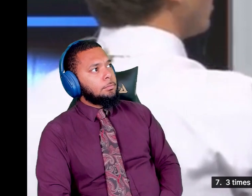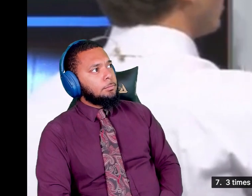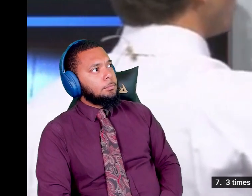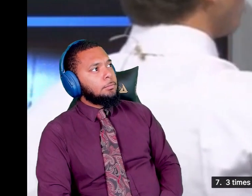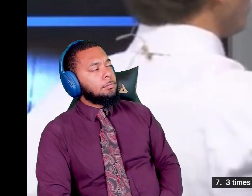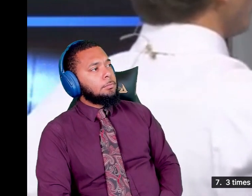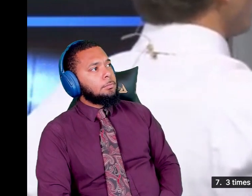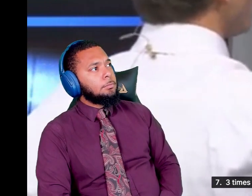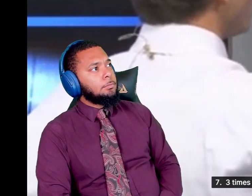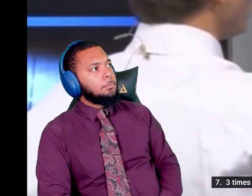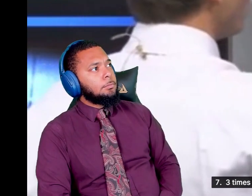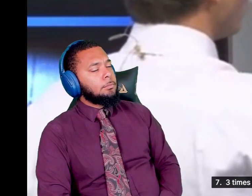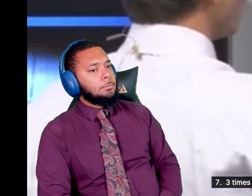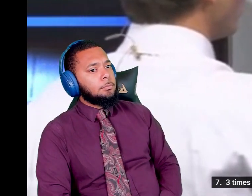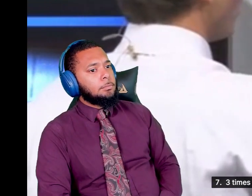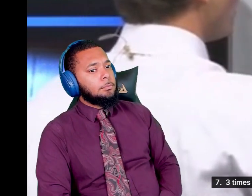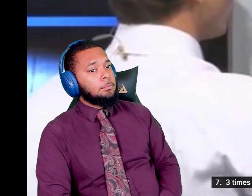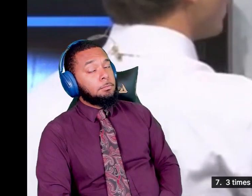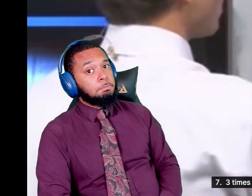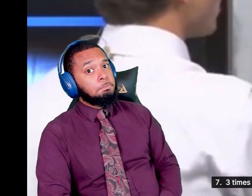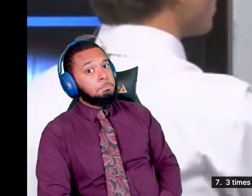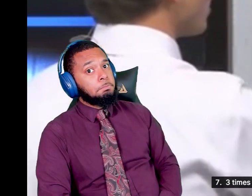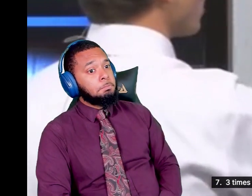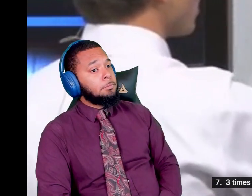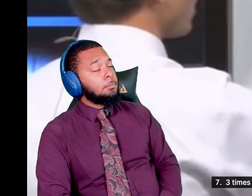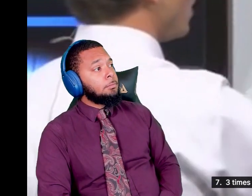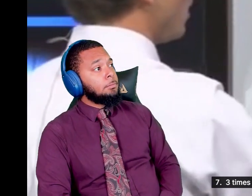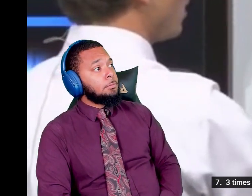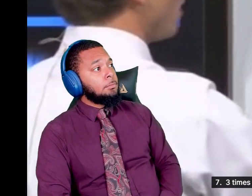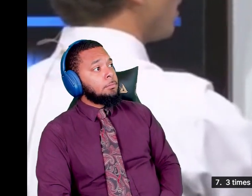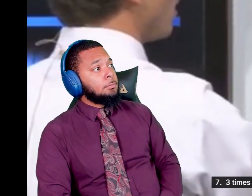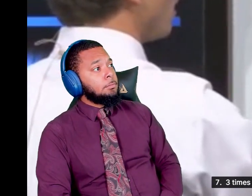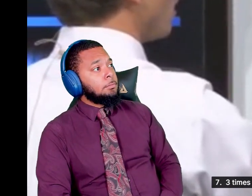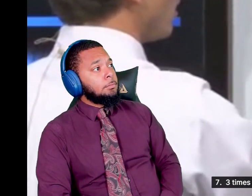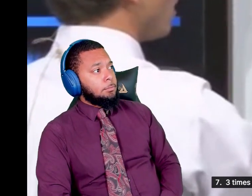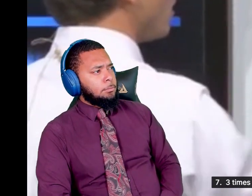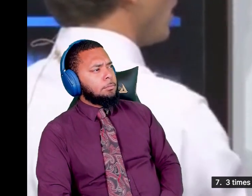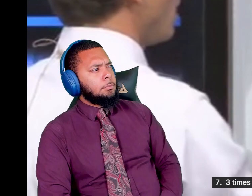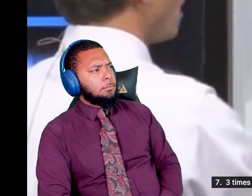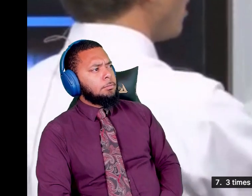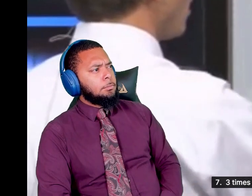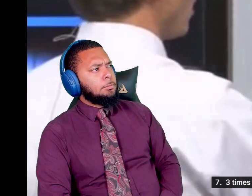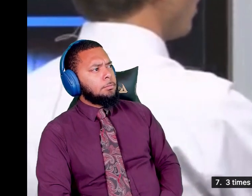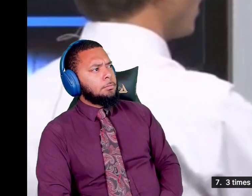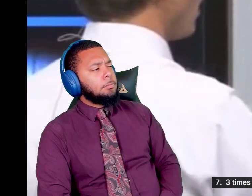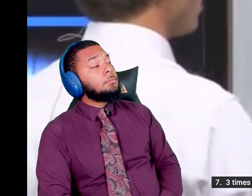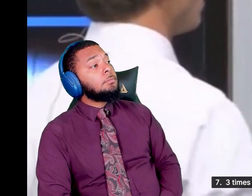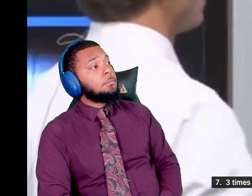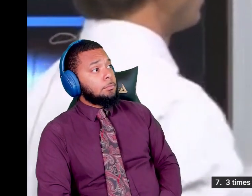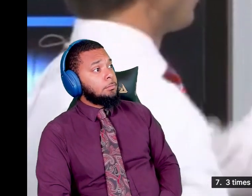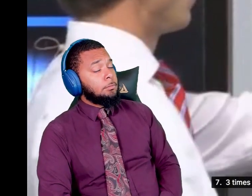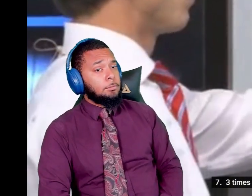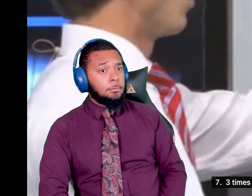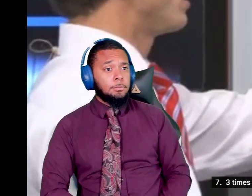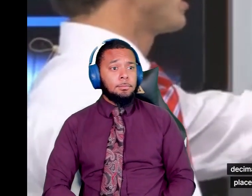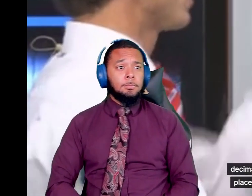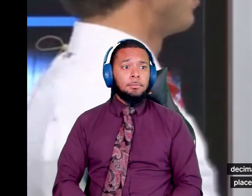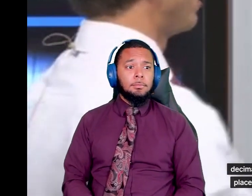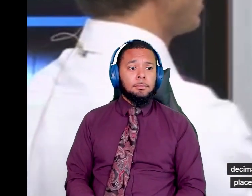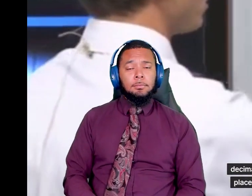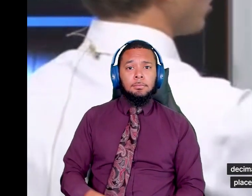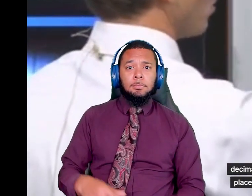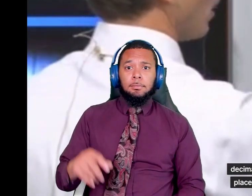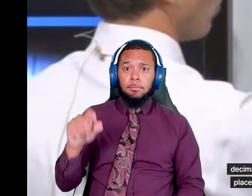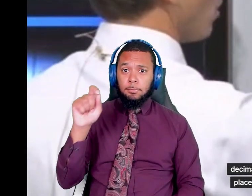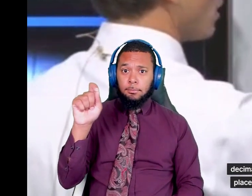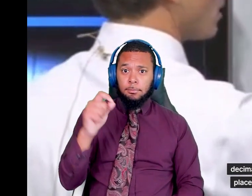9. 2, 9, 16, 10. Okay. We had 1